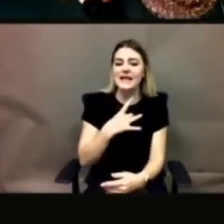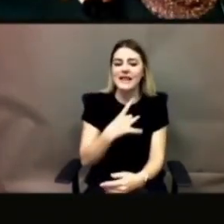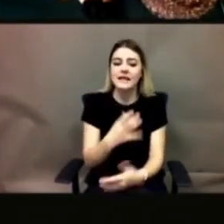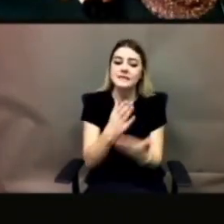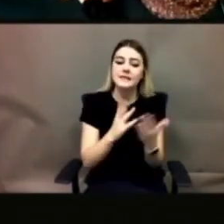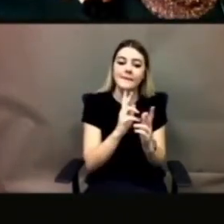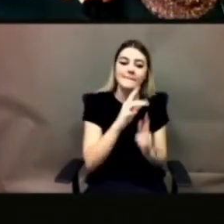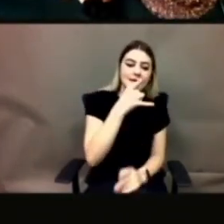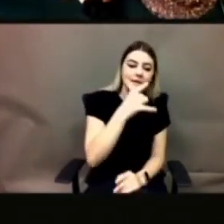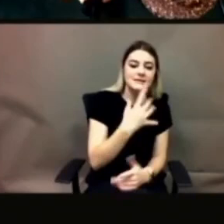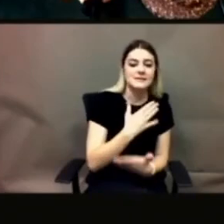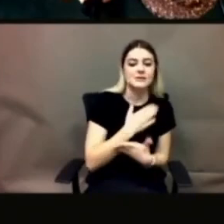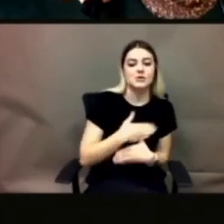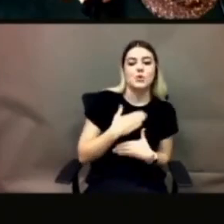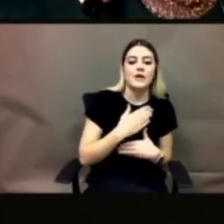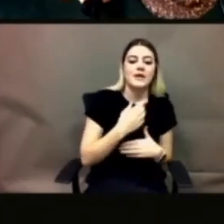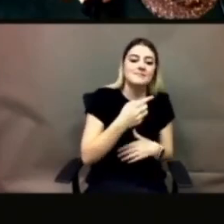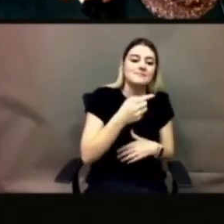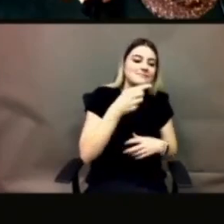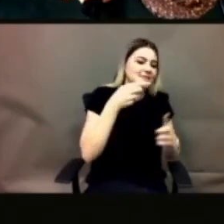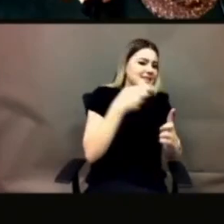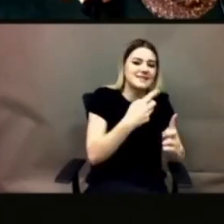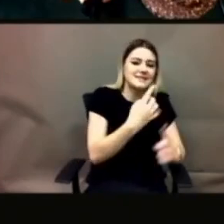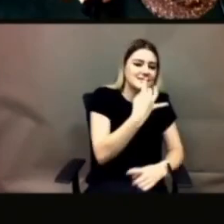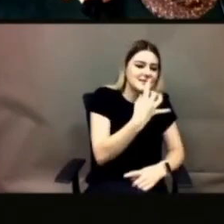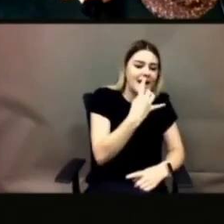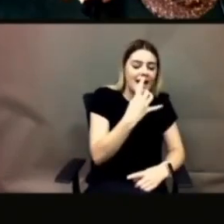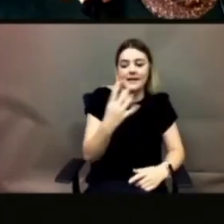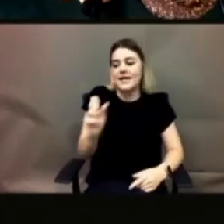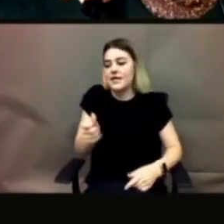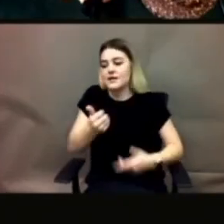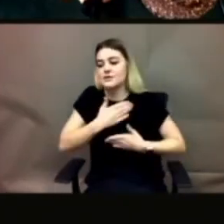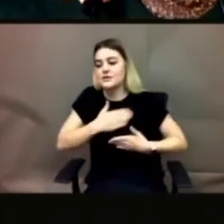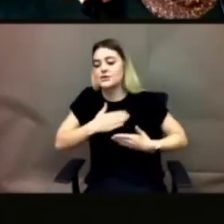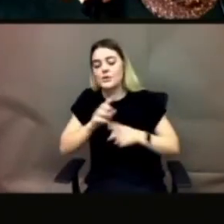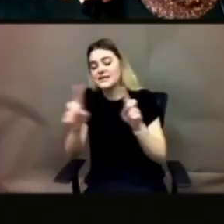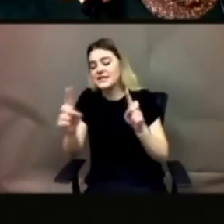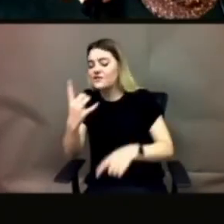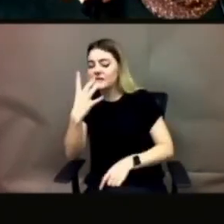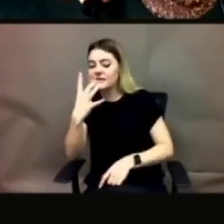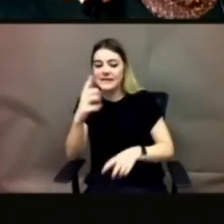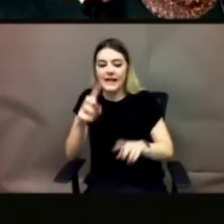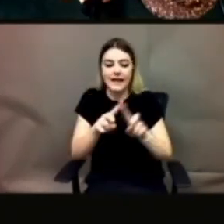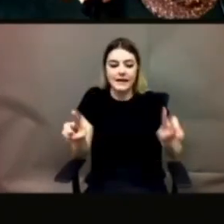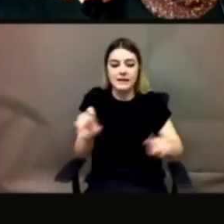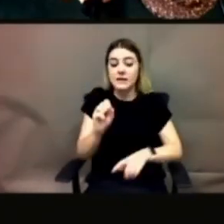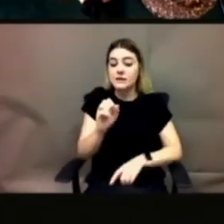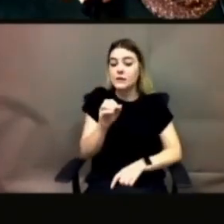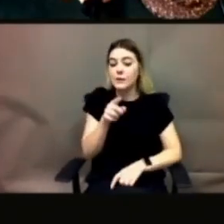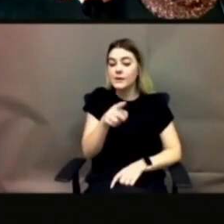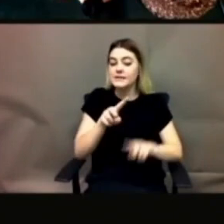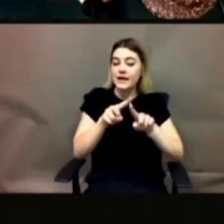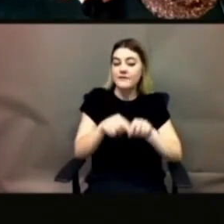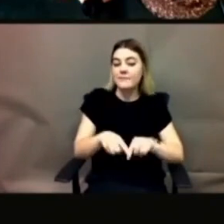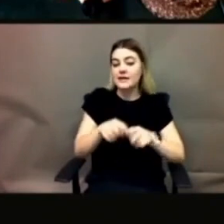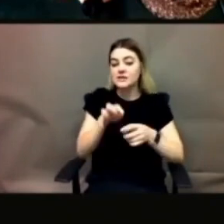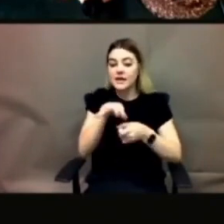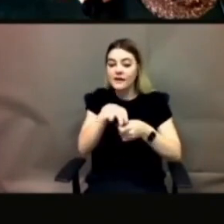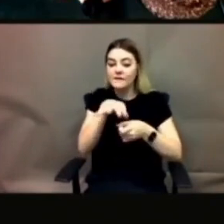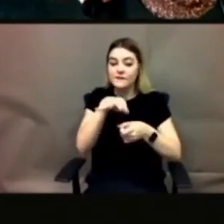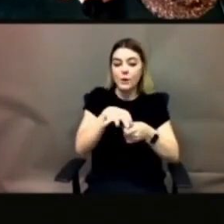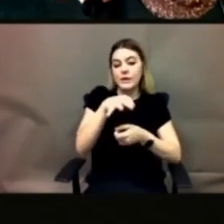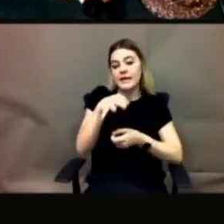snack and other kids like a different snack. And this counter app is actually based on kind of a voting booth style scratch project I